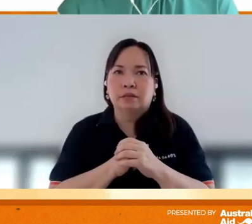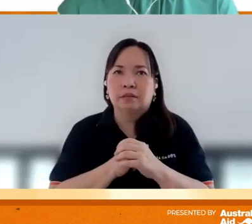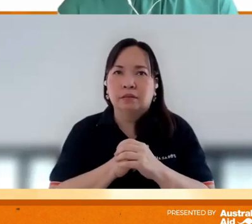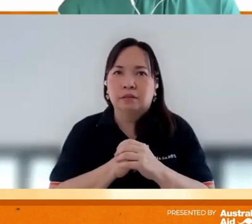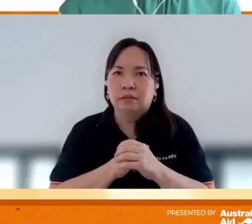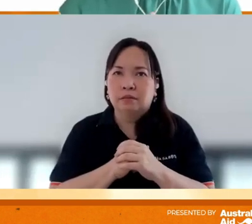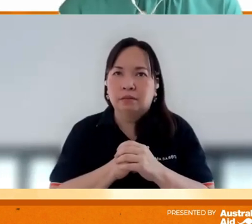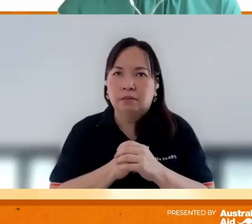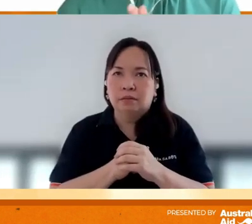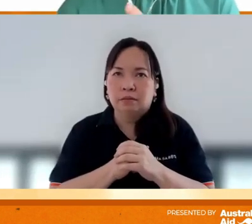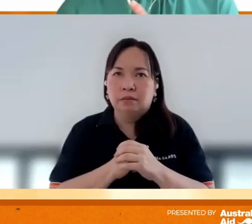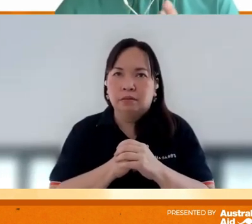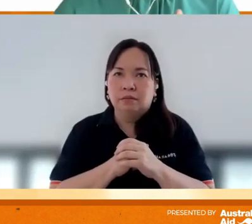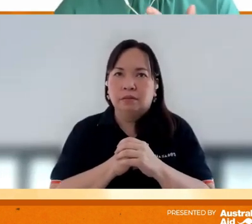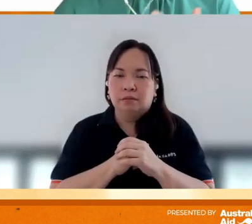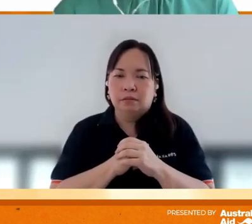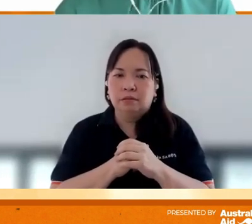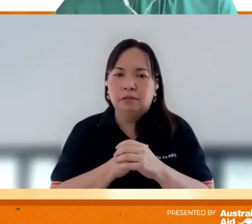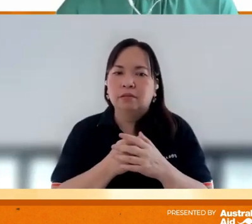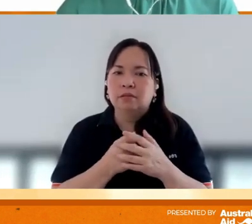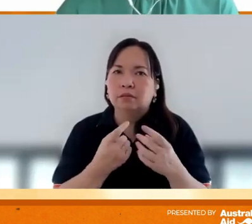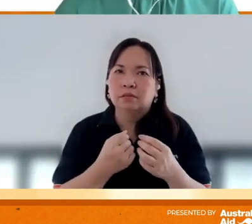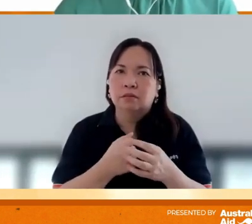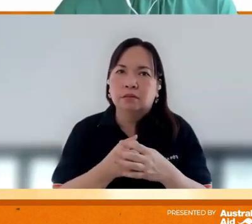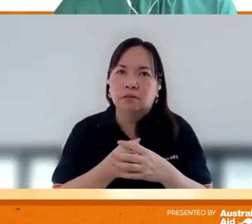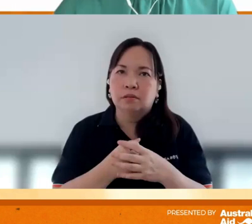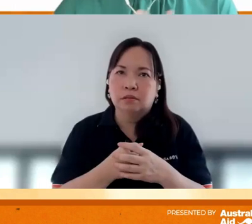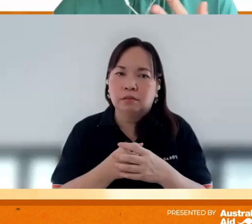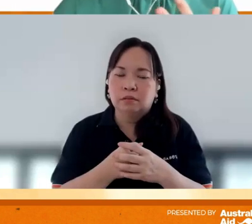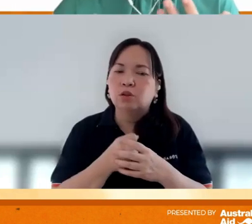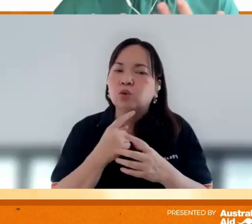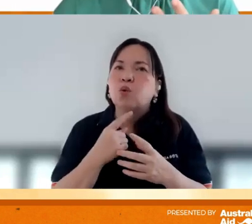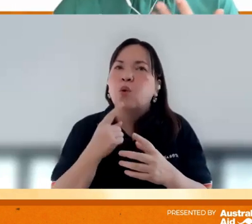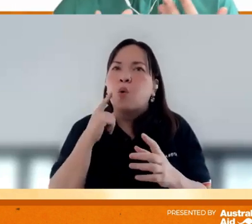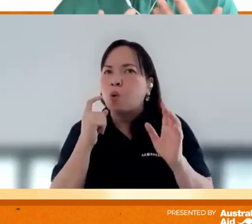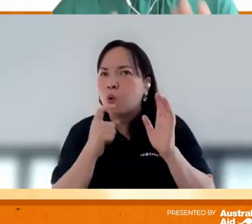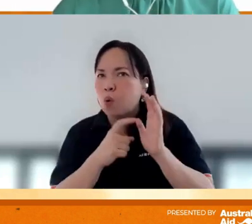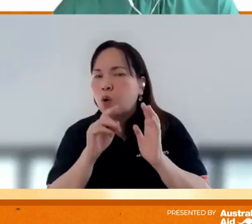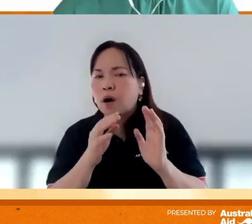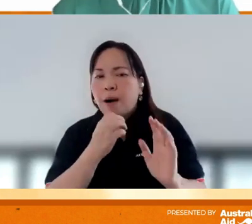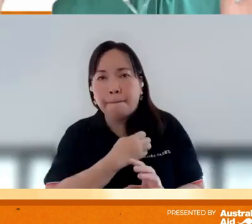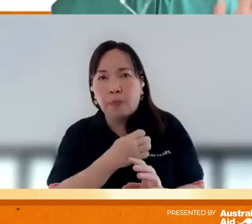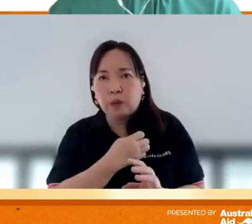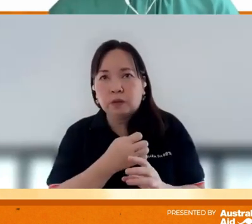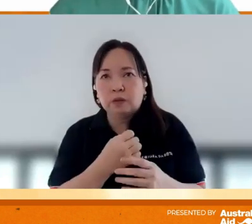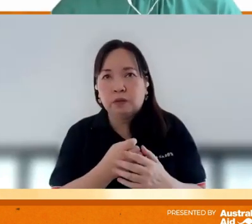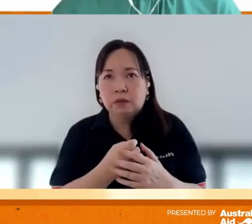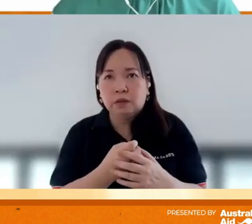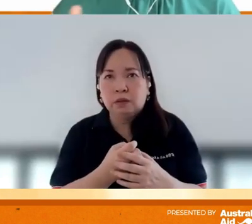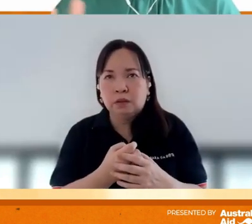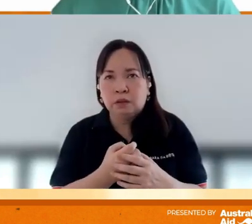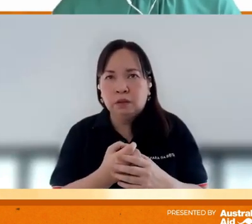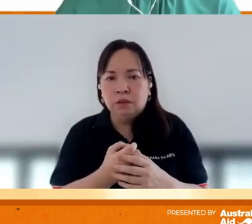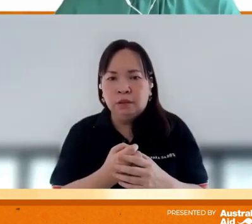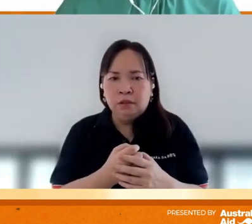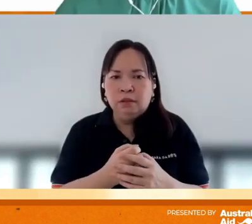we validate their emotions, no? Do not tell them na forget about it, yung